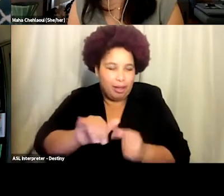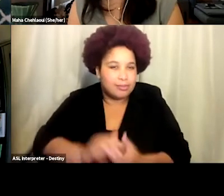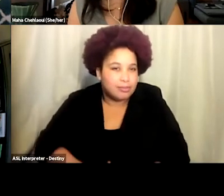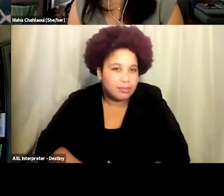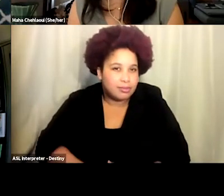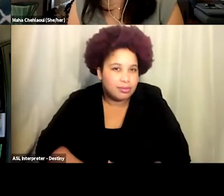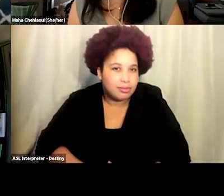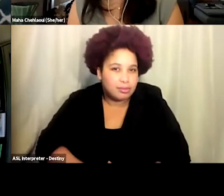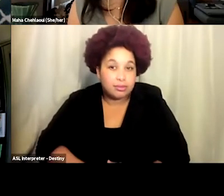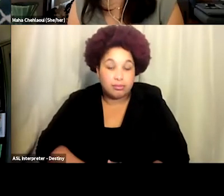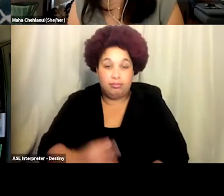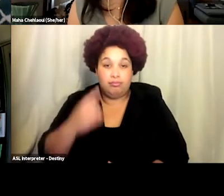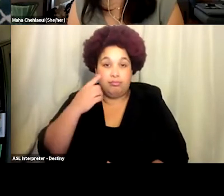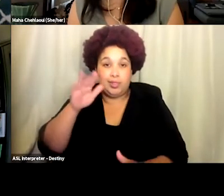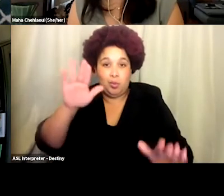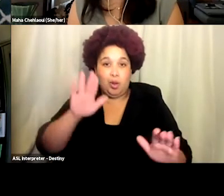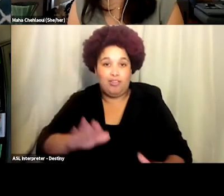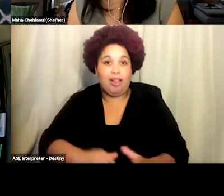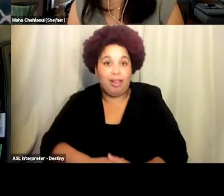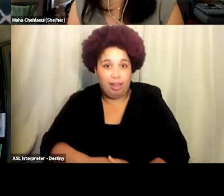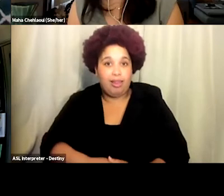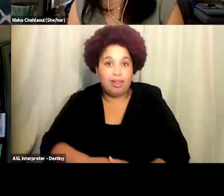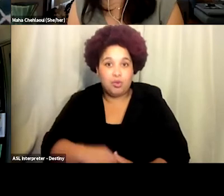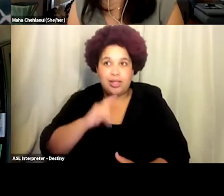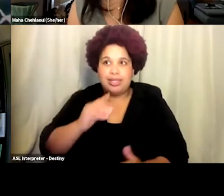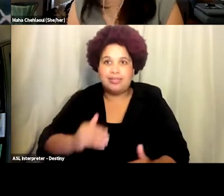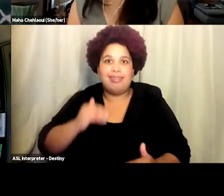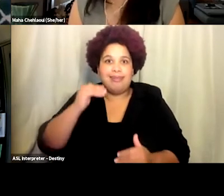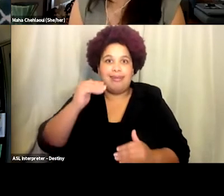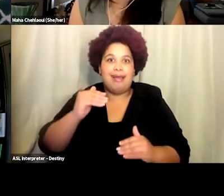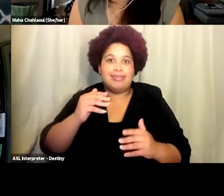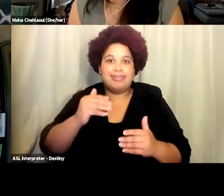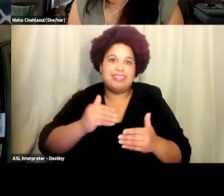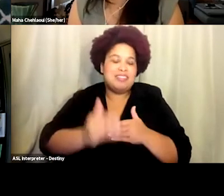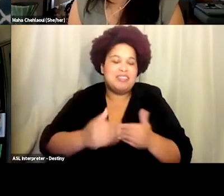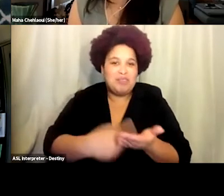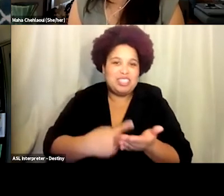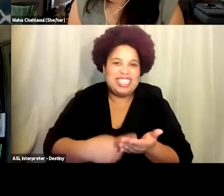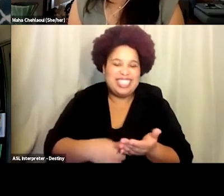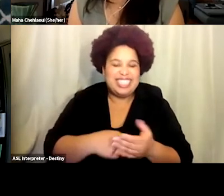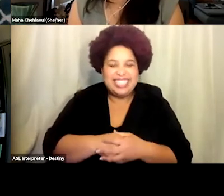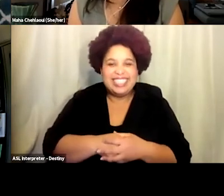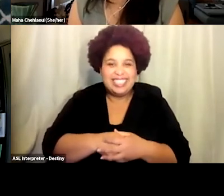That's, I mean, I think that's wonderful. And it kind of pushes us into the next conversation, which I think is going to